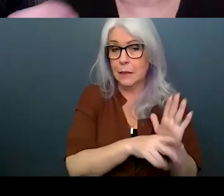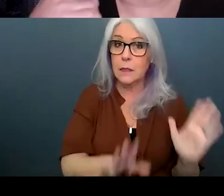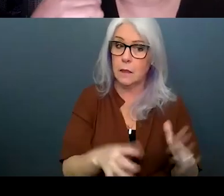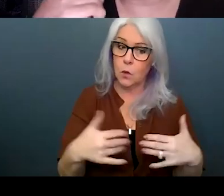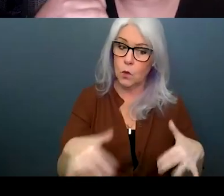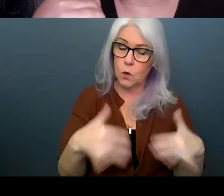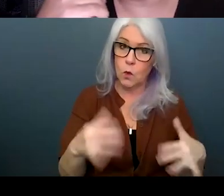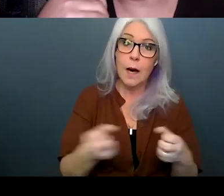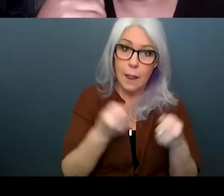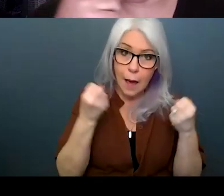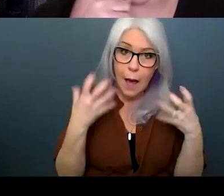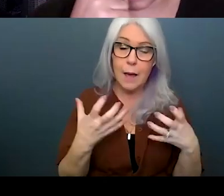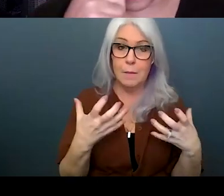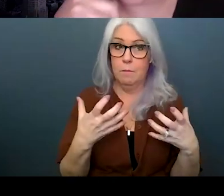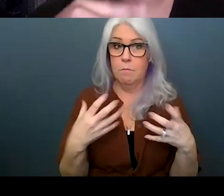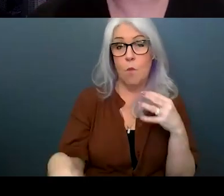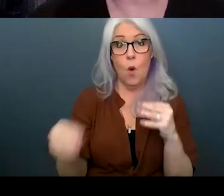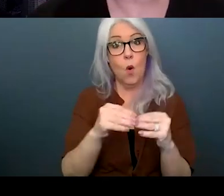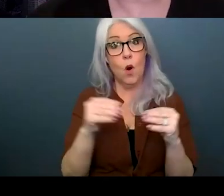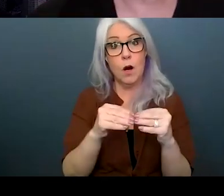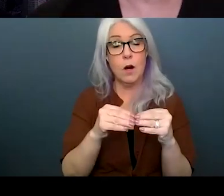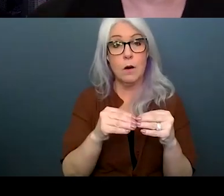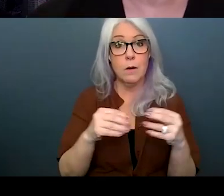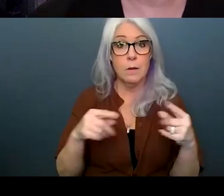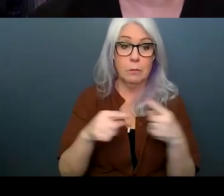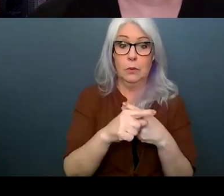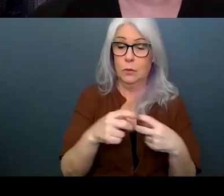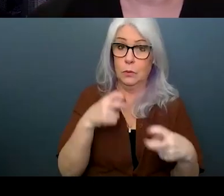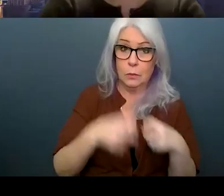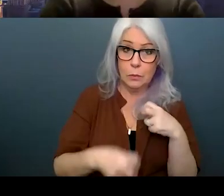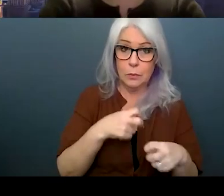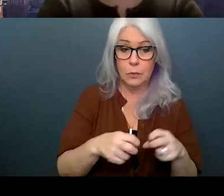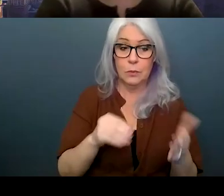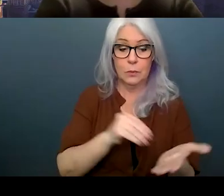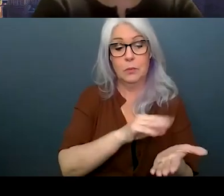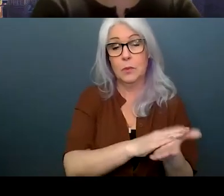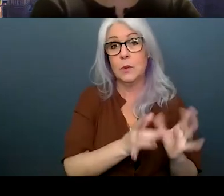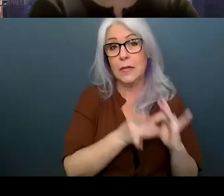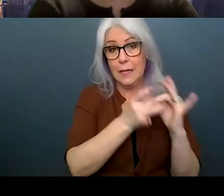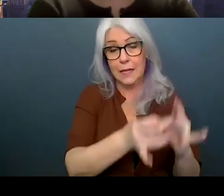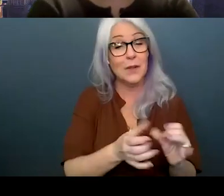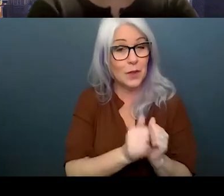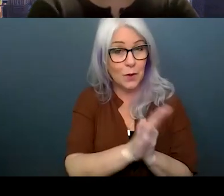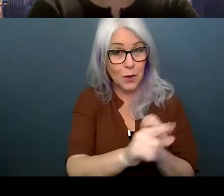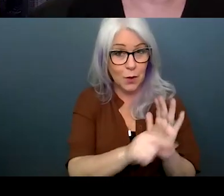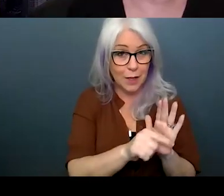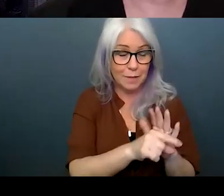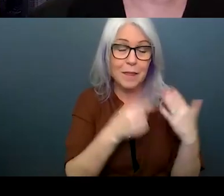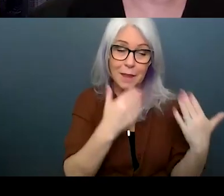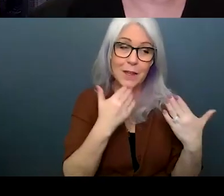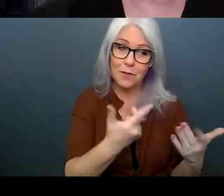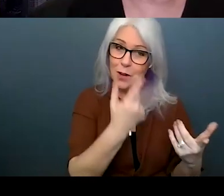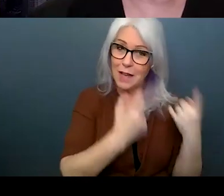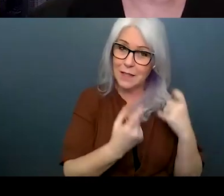stronger sanctions or impacts on your grade. Thanks. Thank you for asking that. I don't